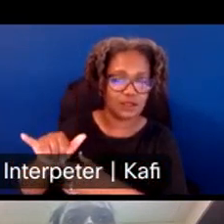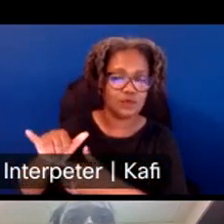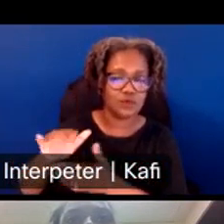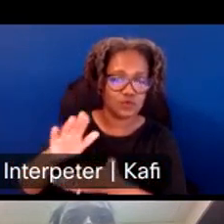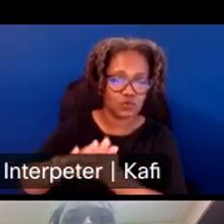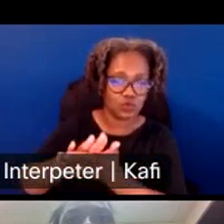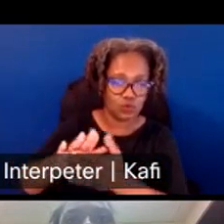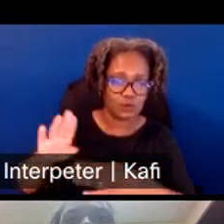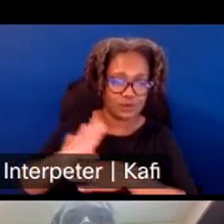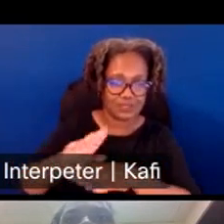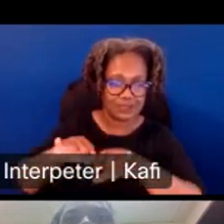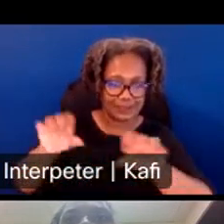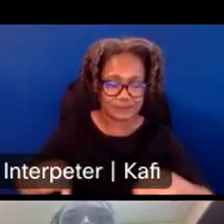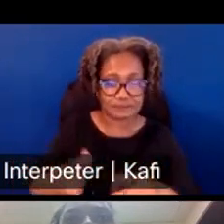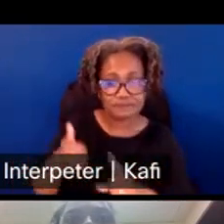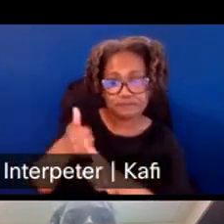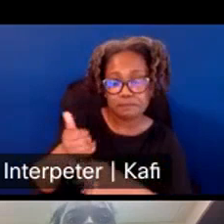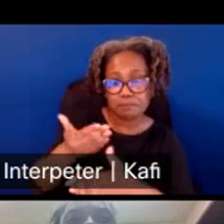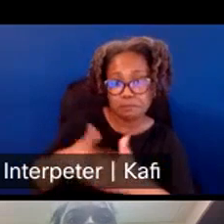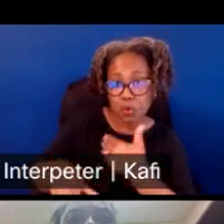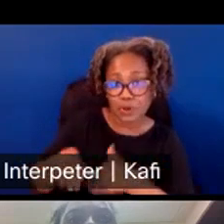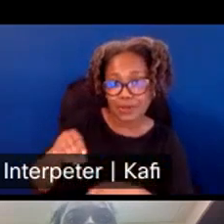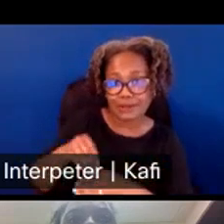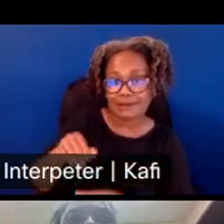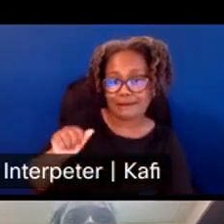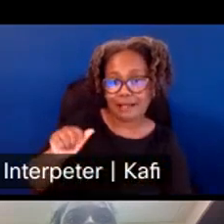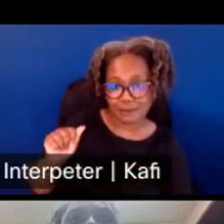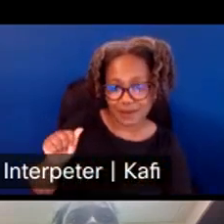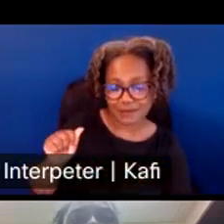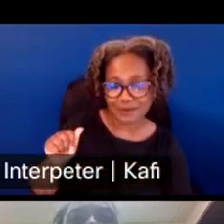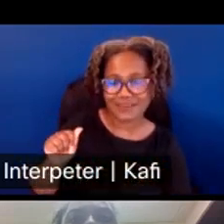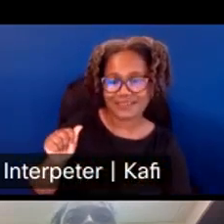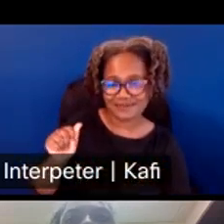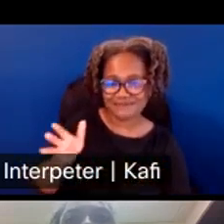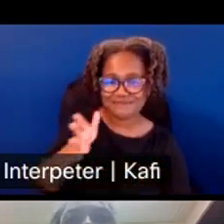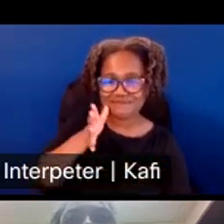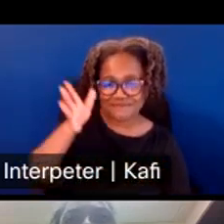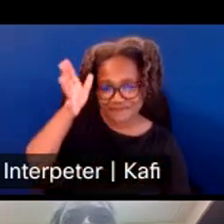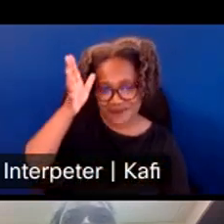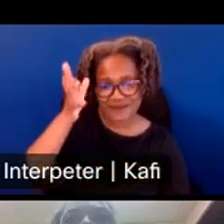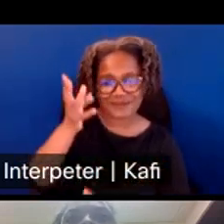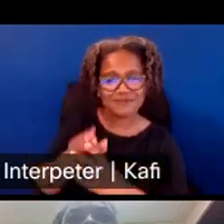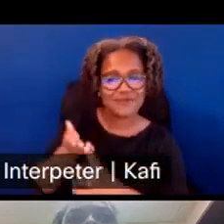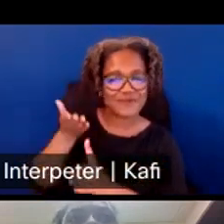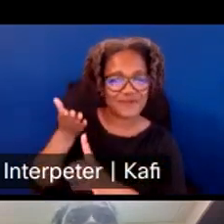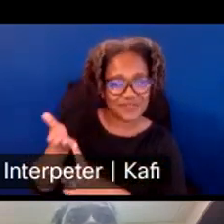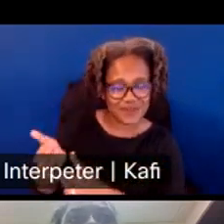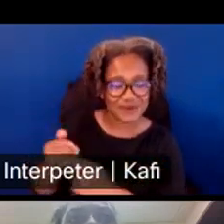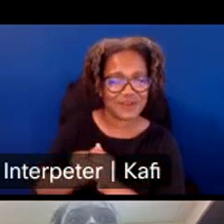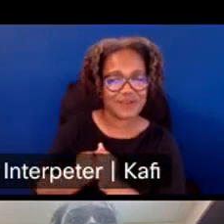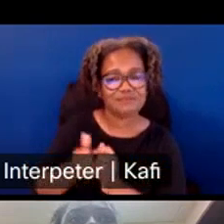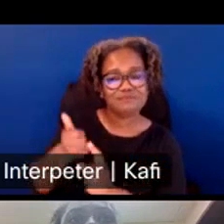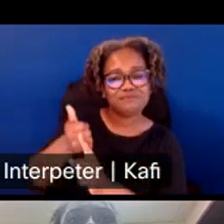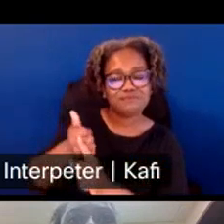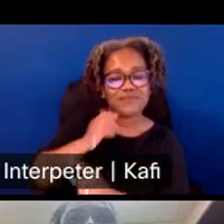in Selma, Alabama, to Andrew M. Mosley Sr. and Eva O. Murdoch Mosley, she was the seventh